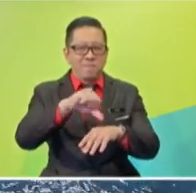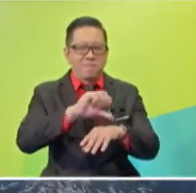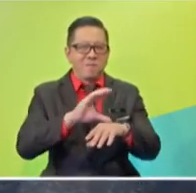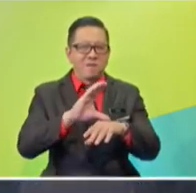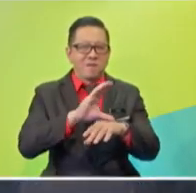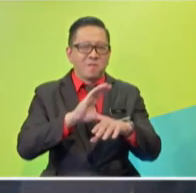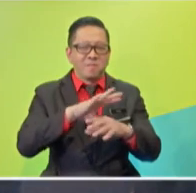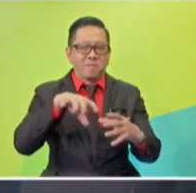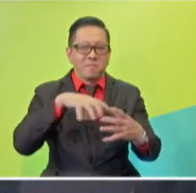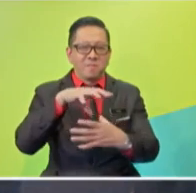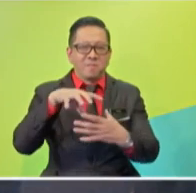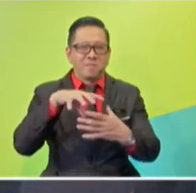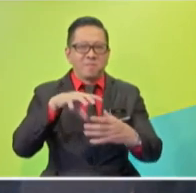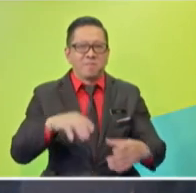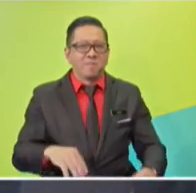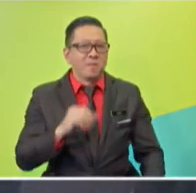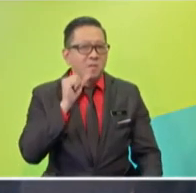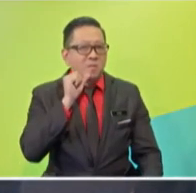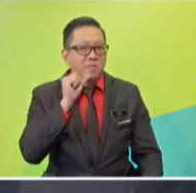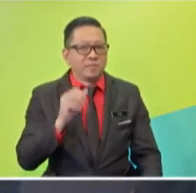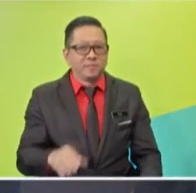that's delicious. What about you, Auni?